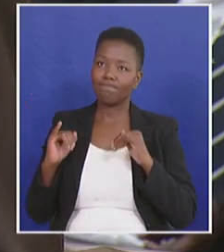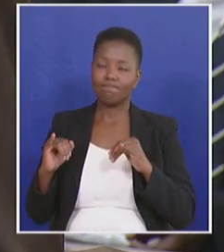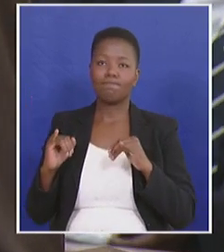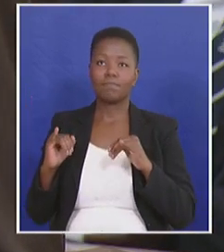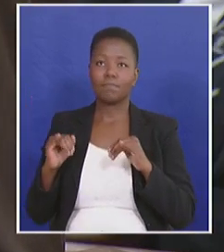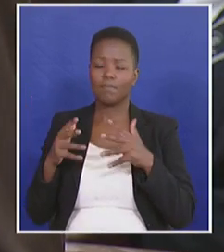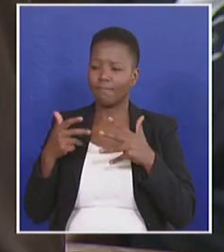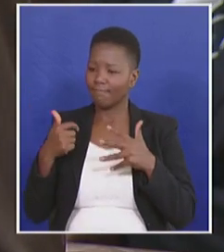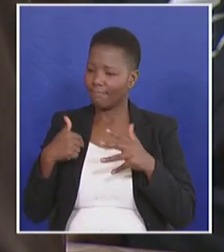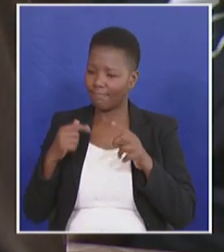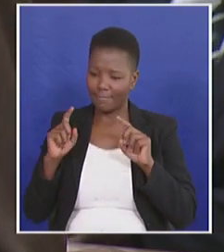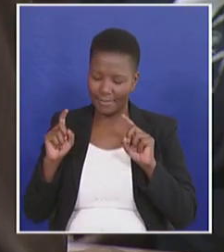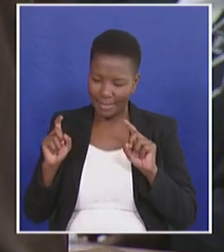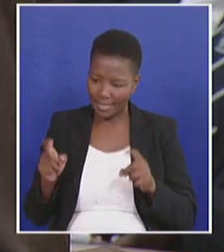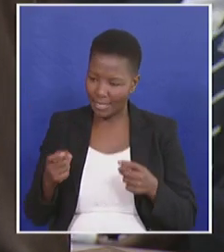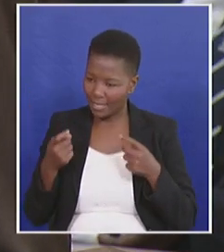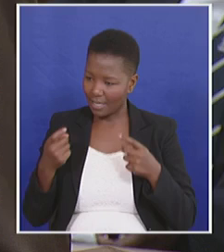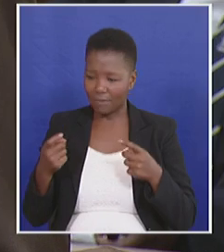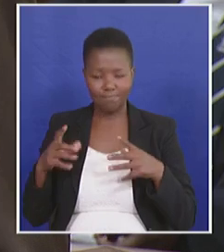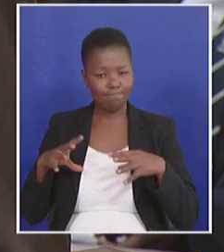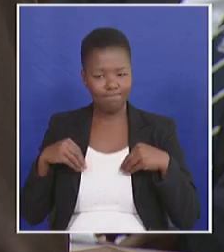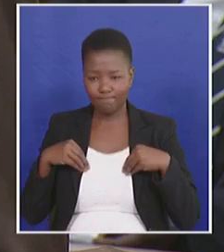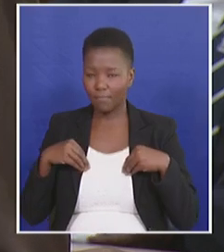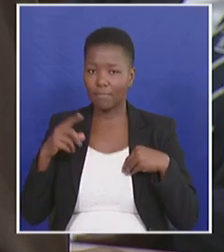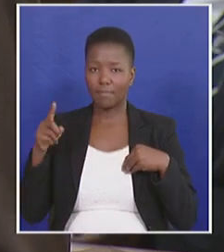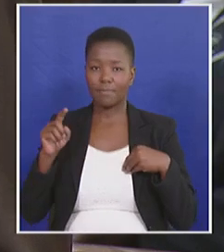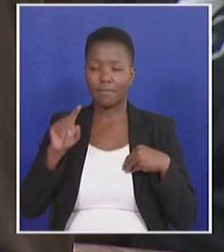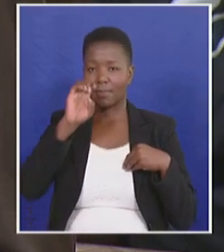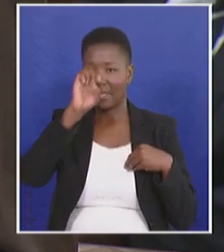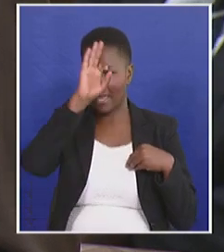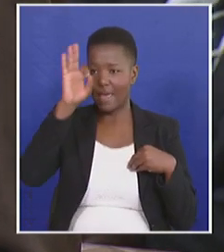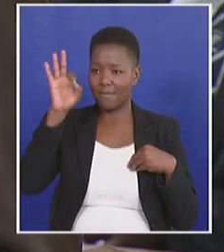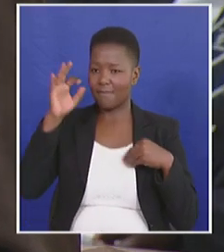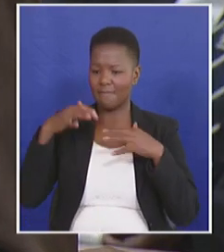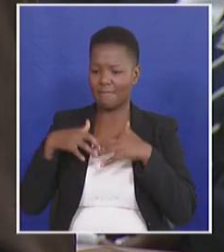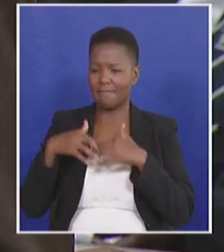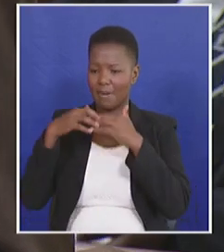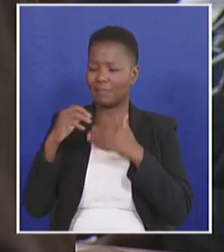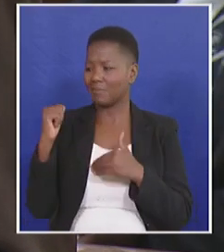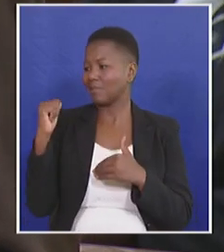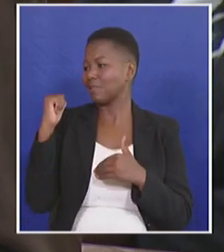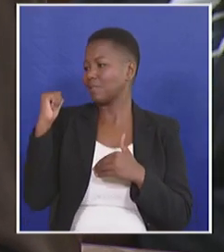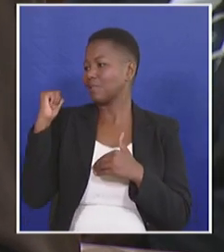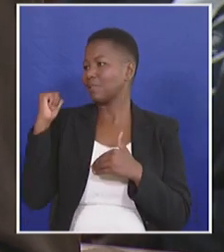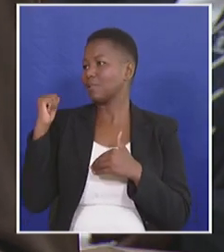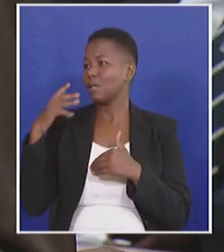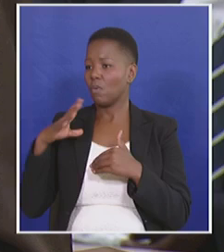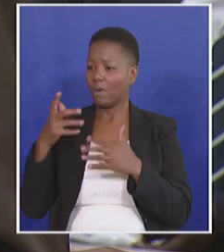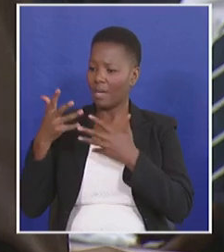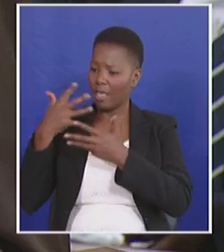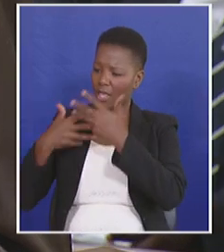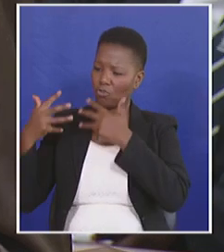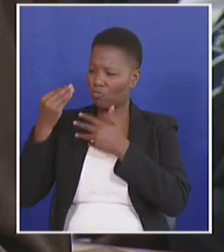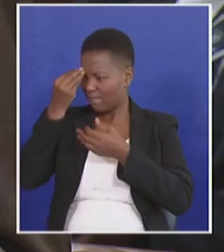a situation where the EFF, who just arose yesterday, want to distort this history. My